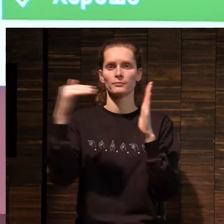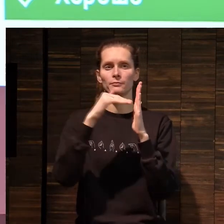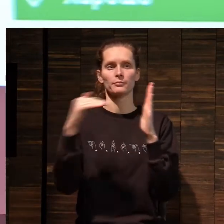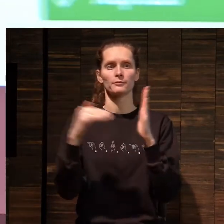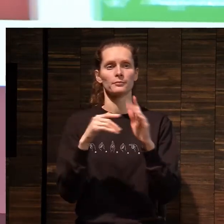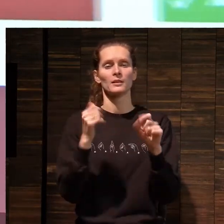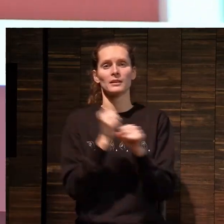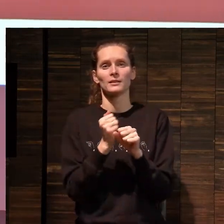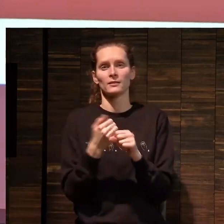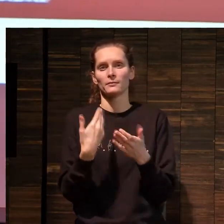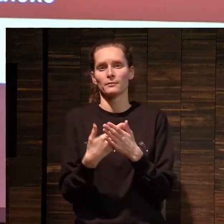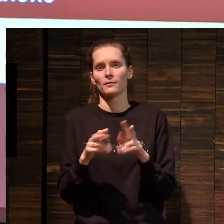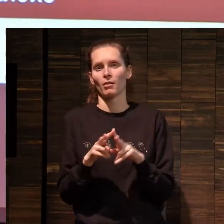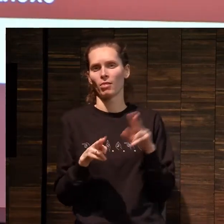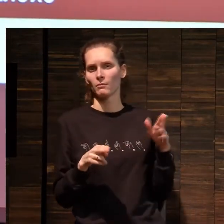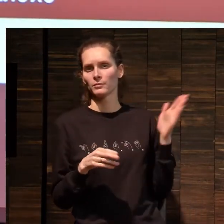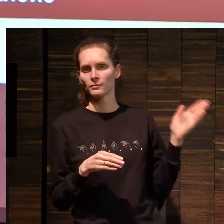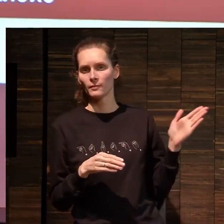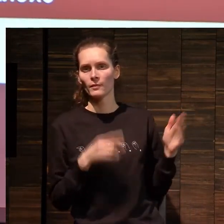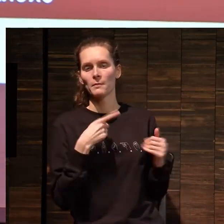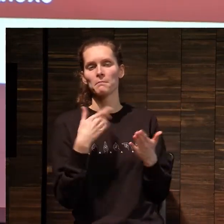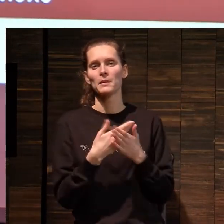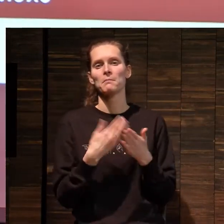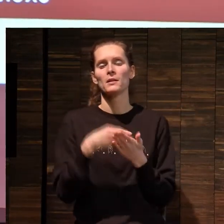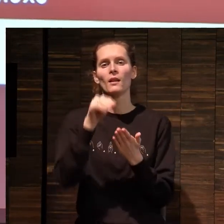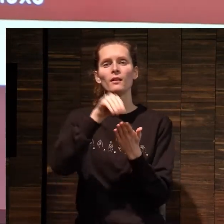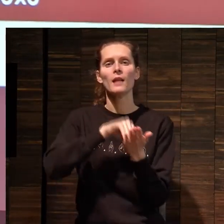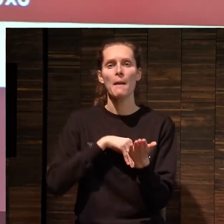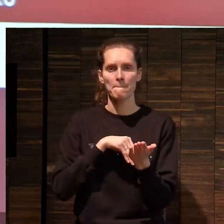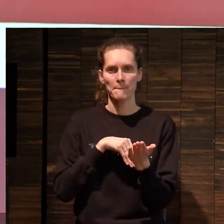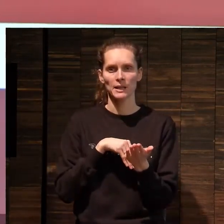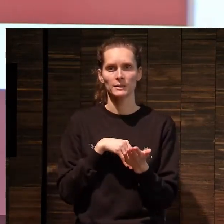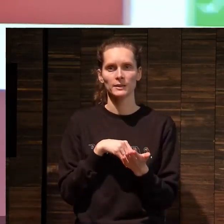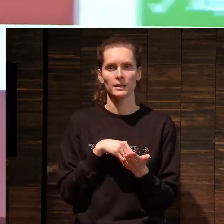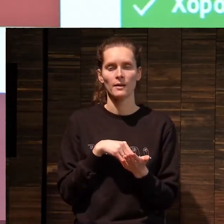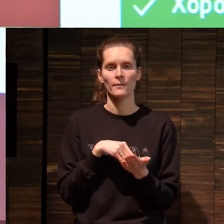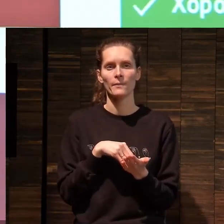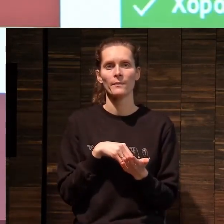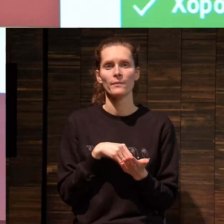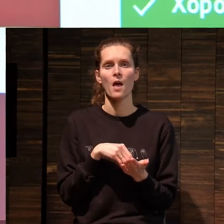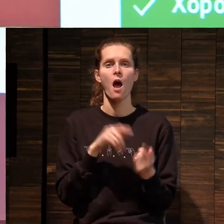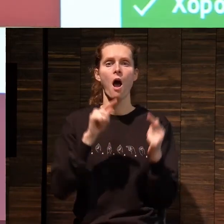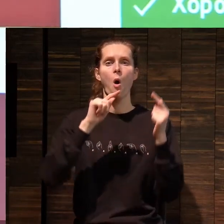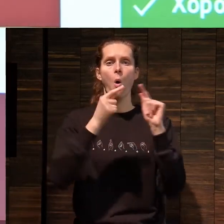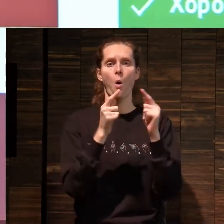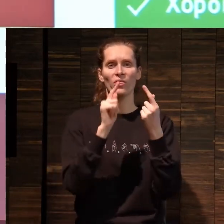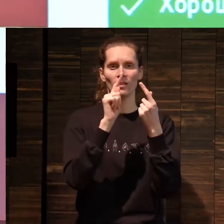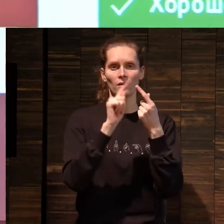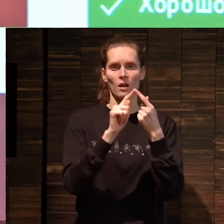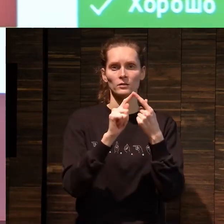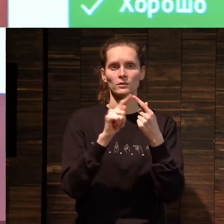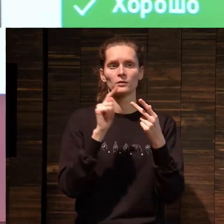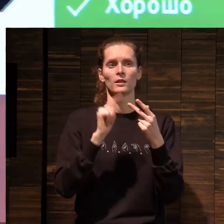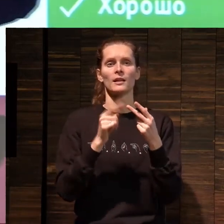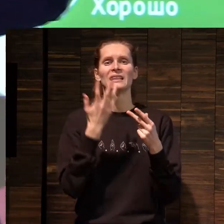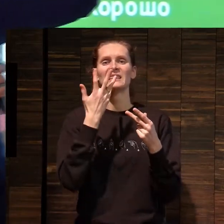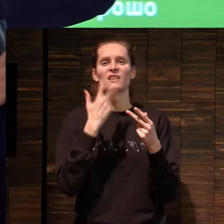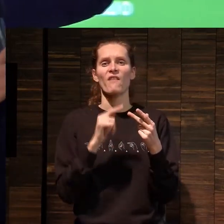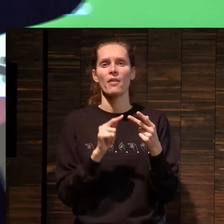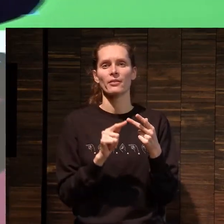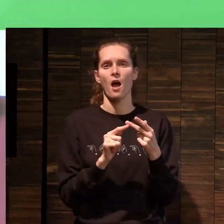posted a poster which is done in virtually the same manner. It says